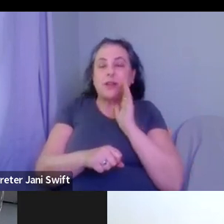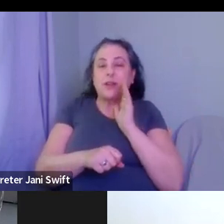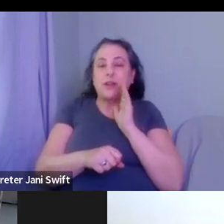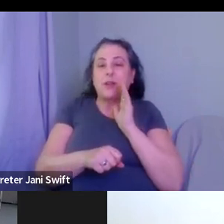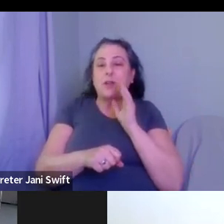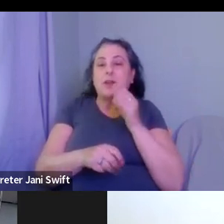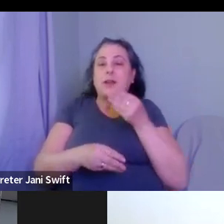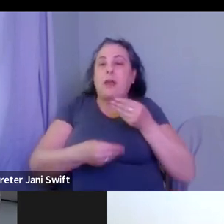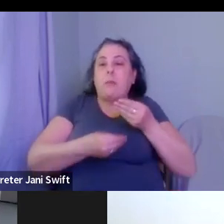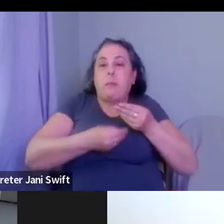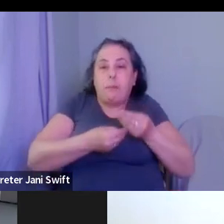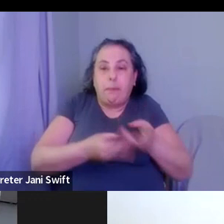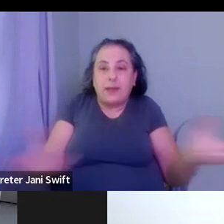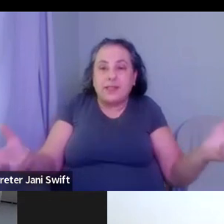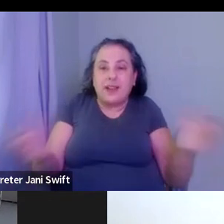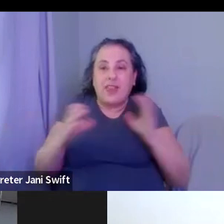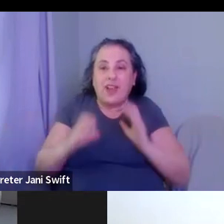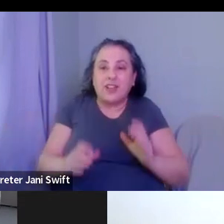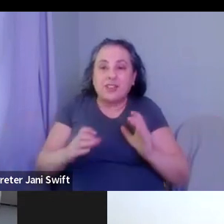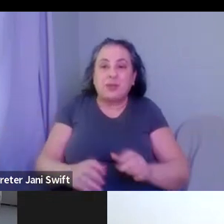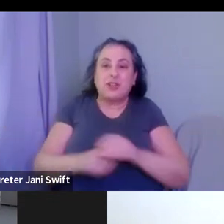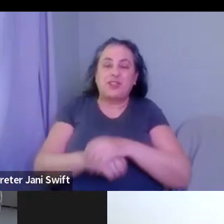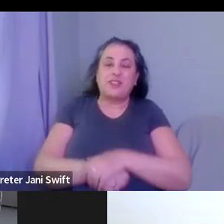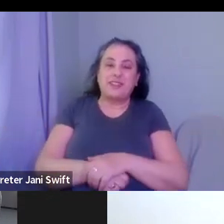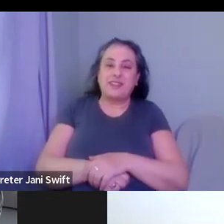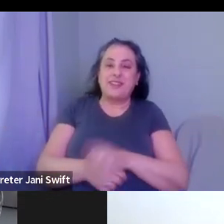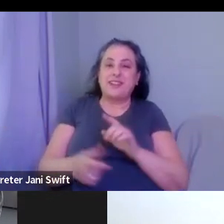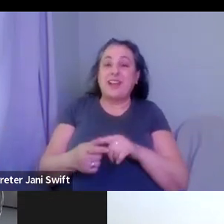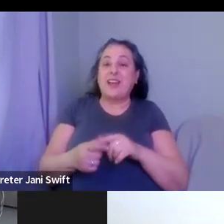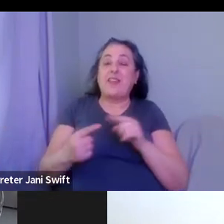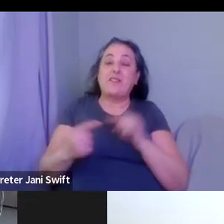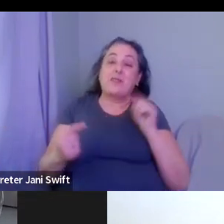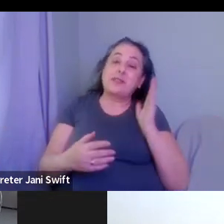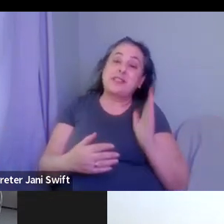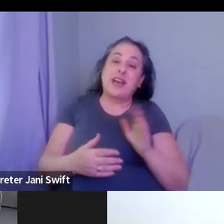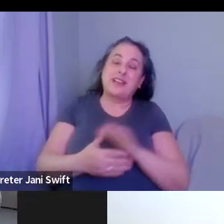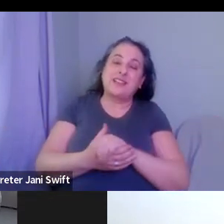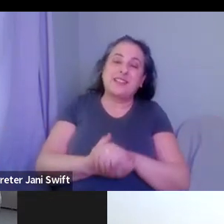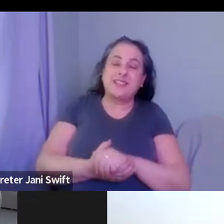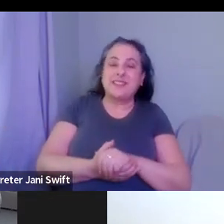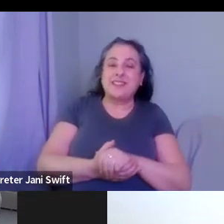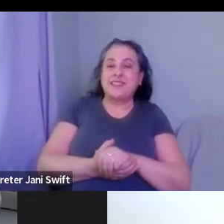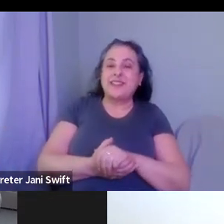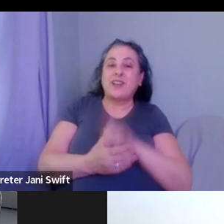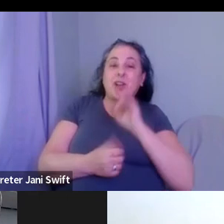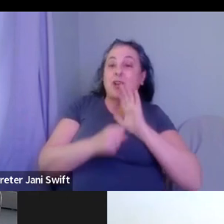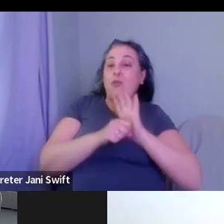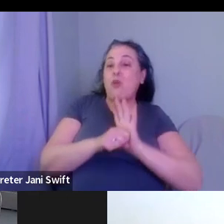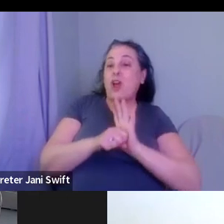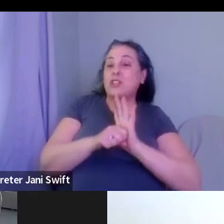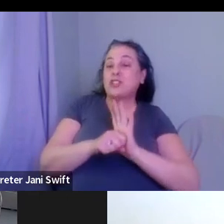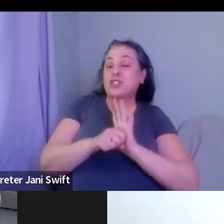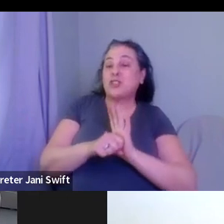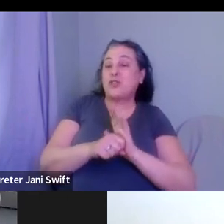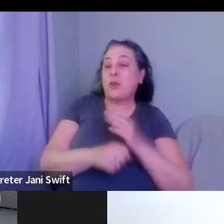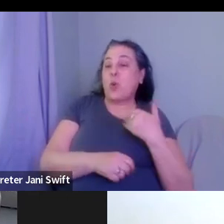that on to the customer. But then on the flip side, there is pressure from